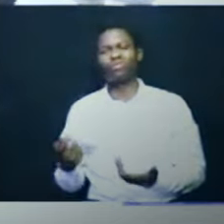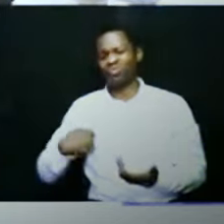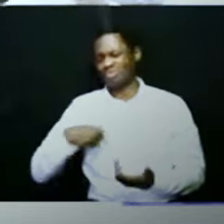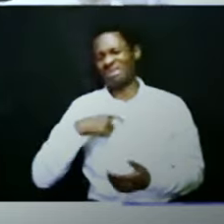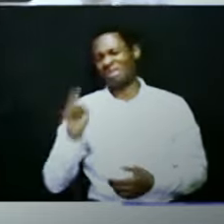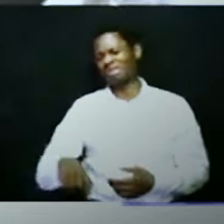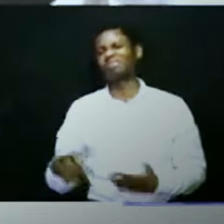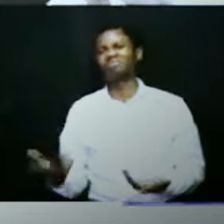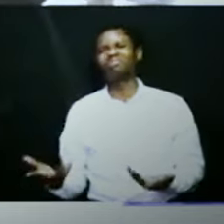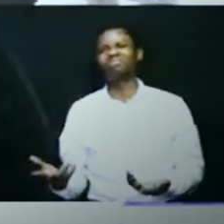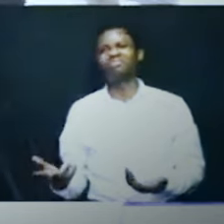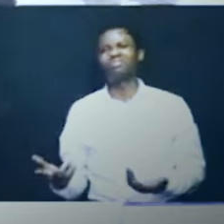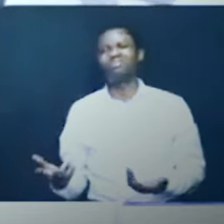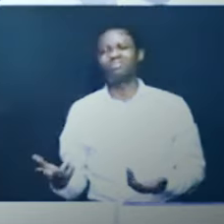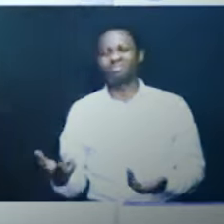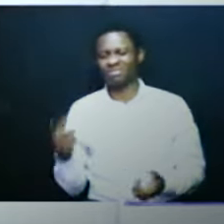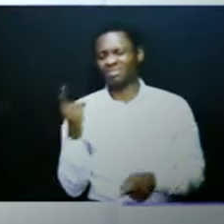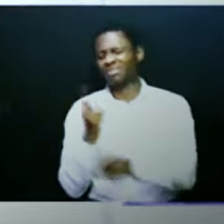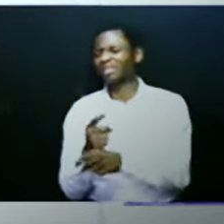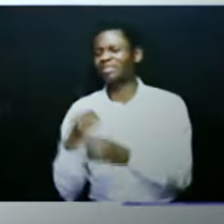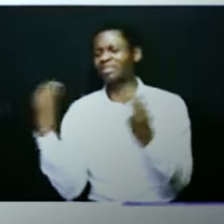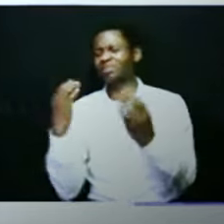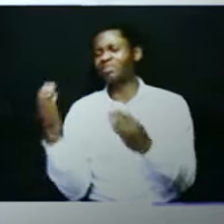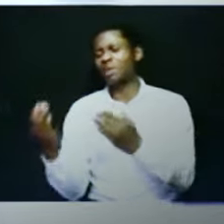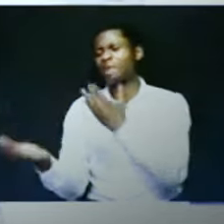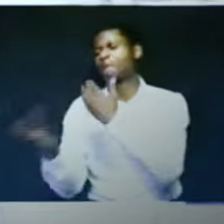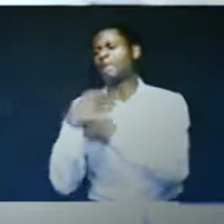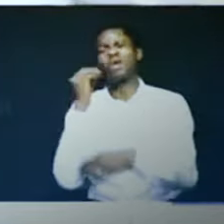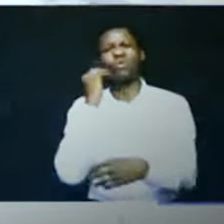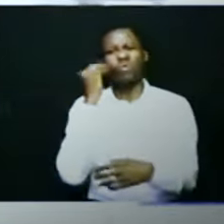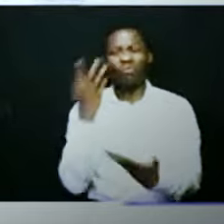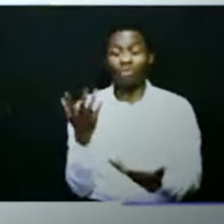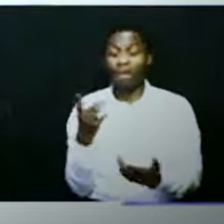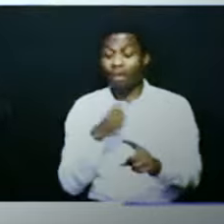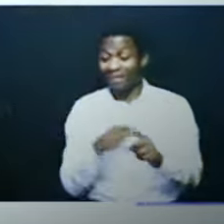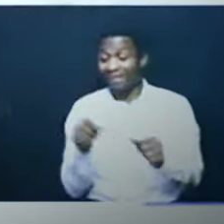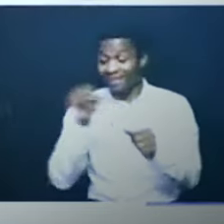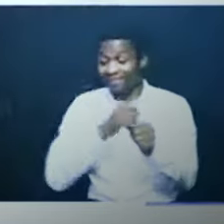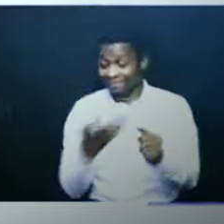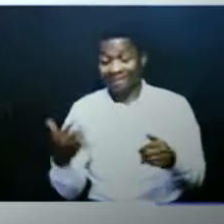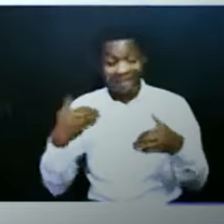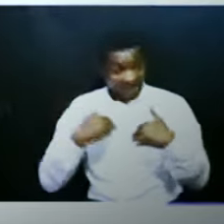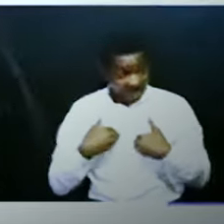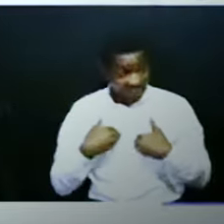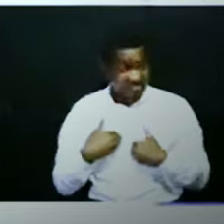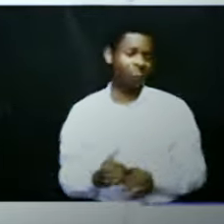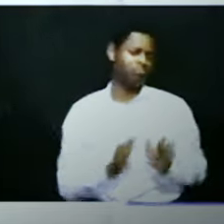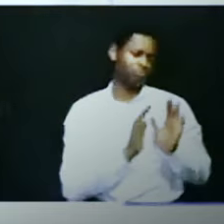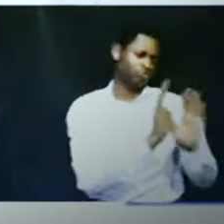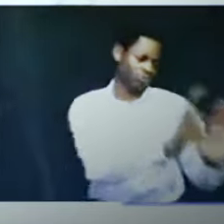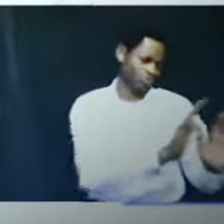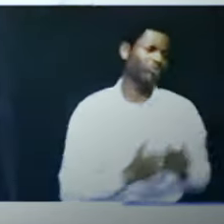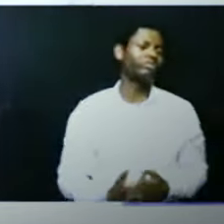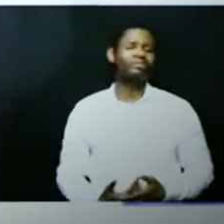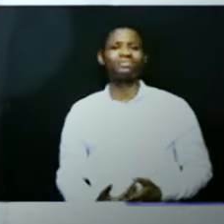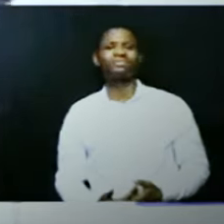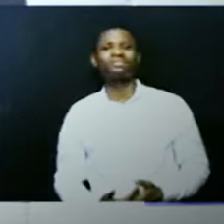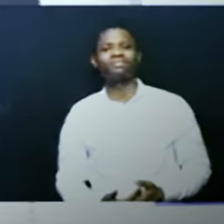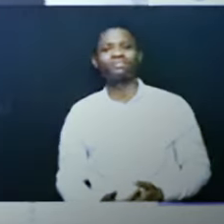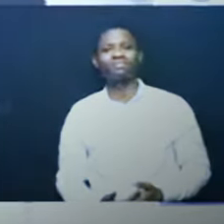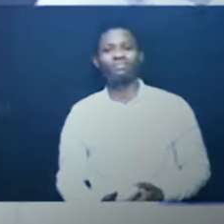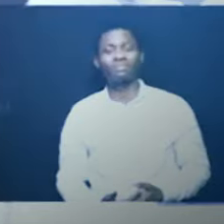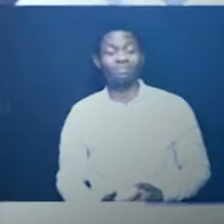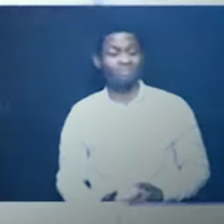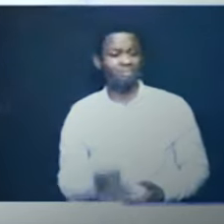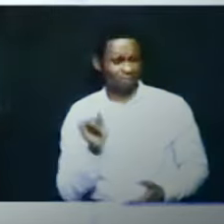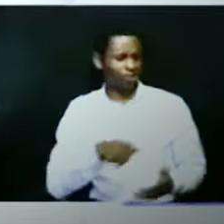we had to. Let's celebrate his coming home. But all that I have is yours." And